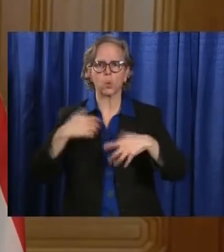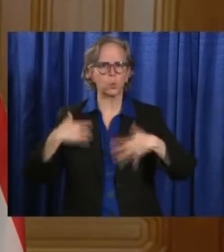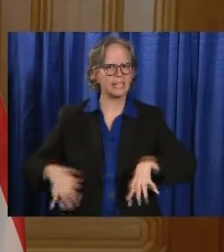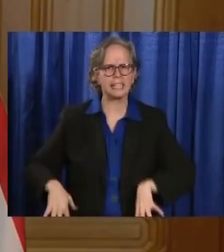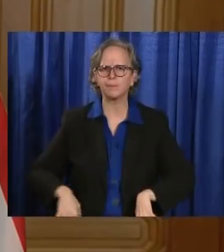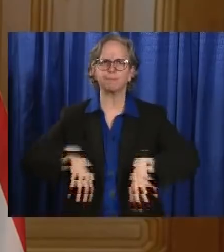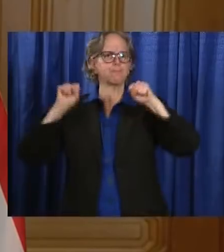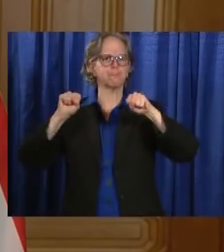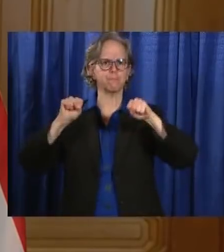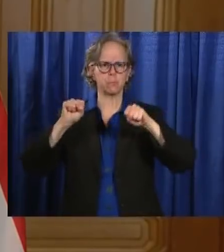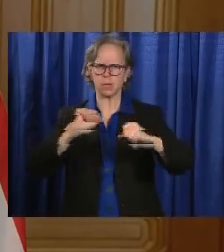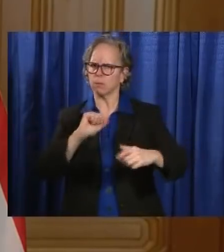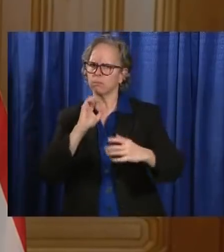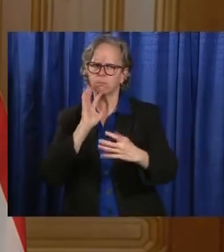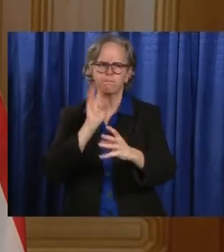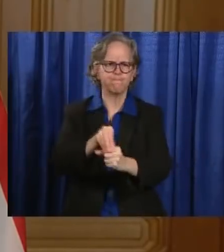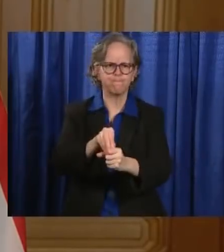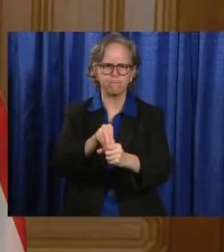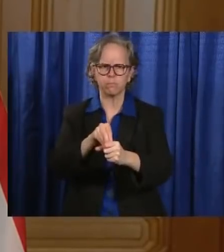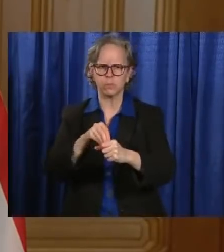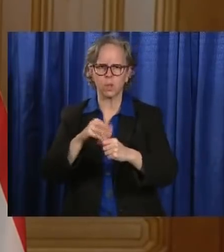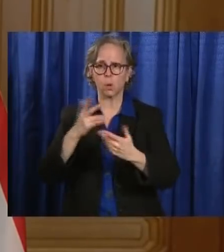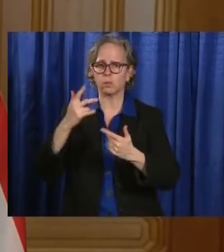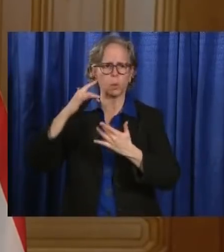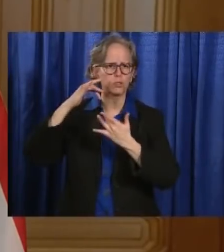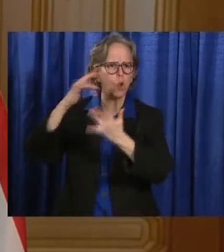tornado, whether it's a flood,